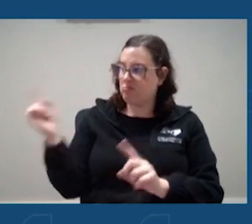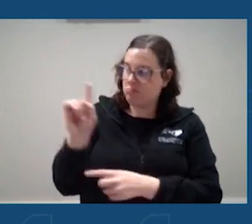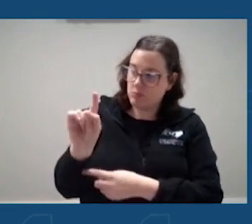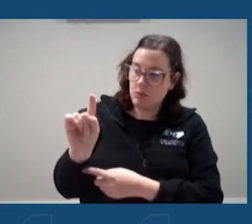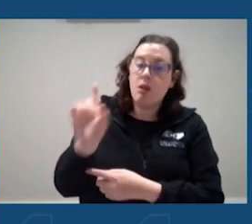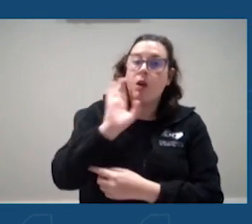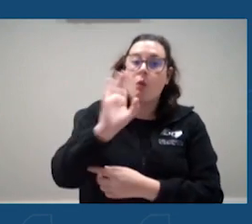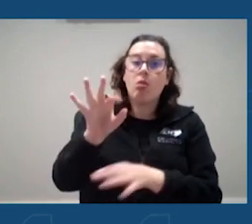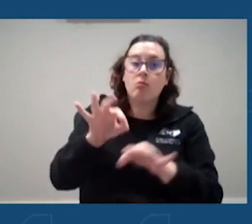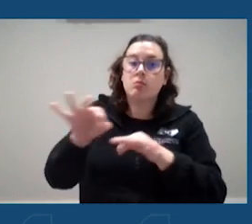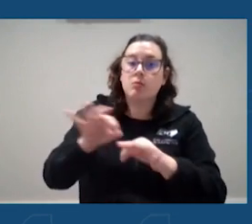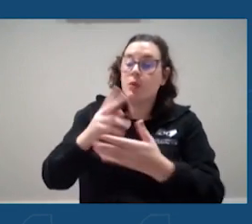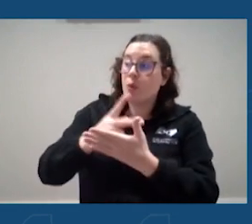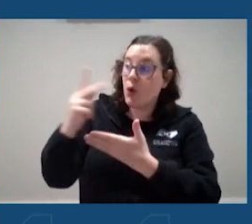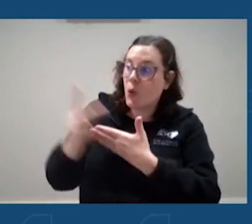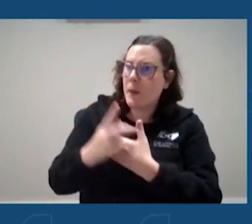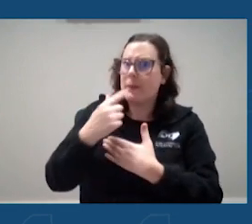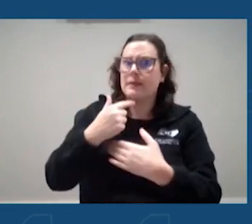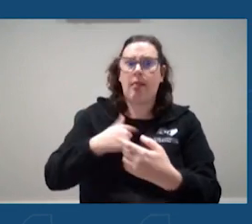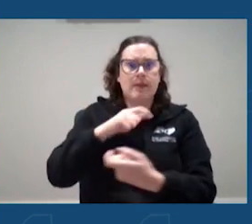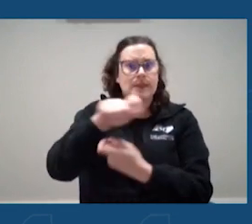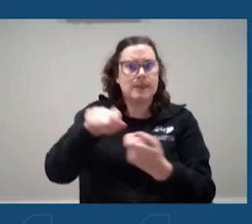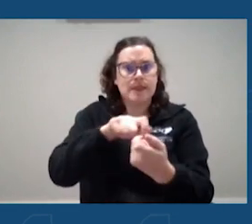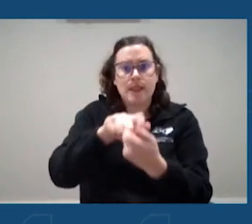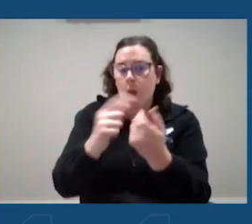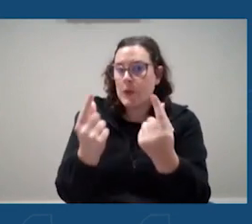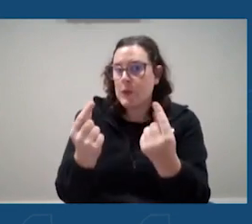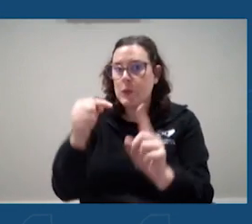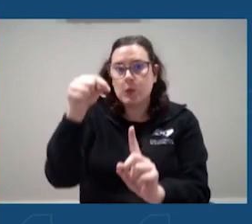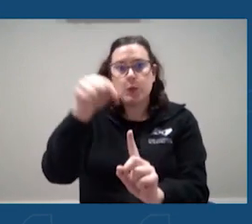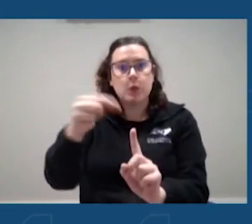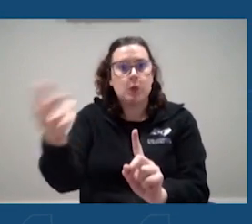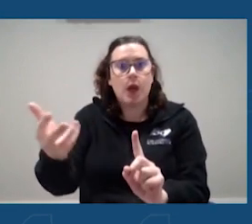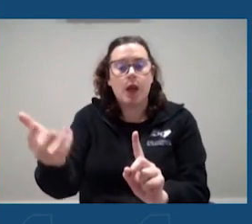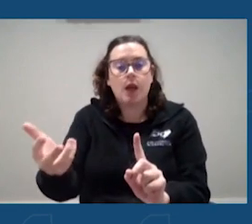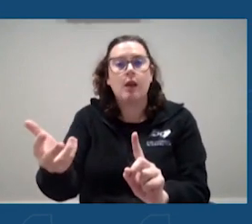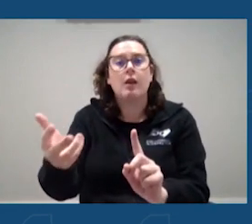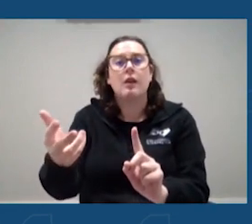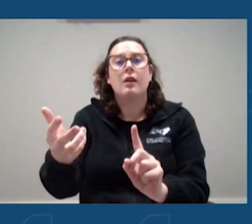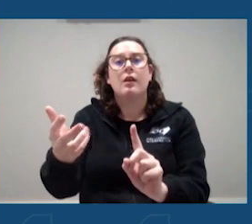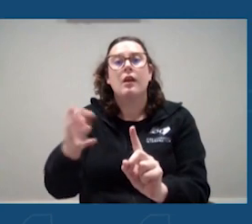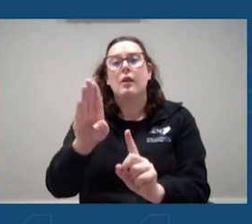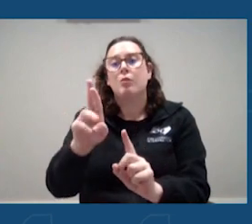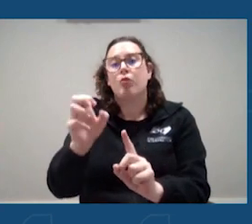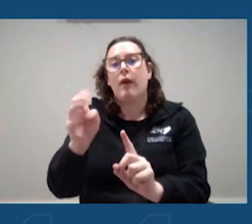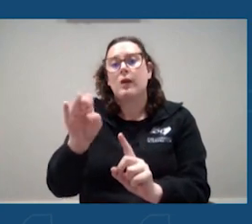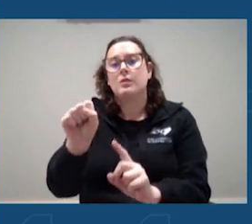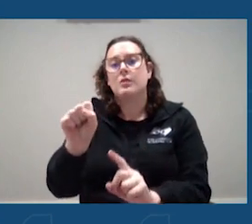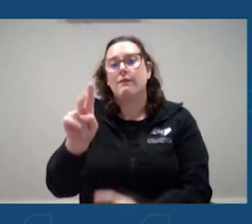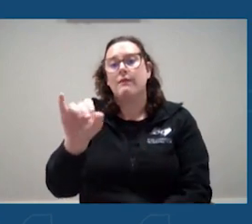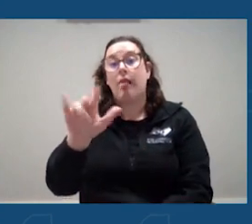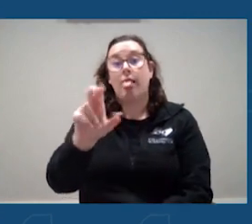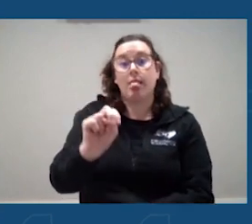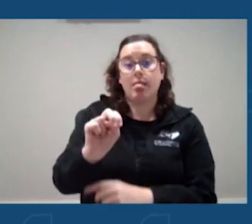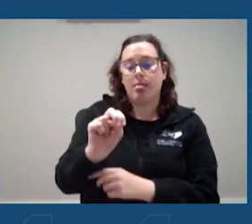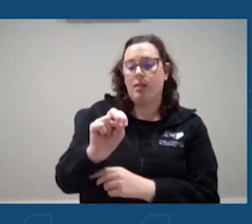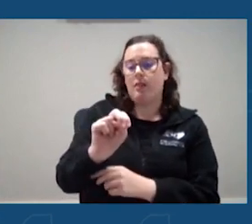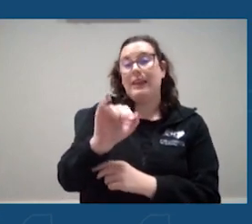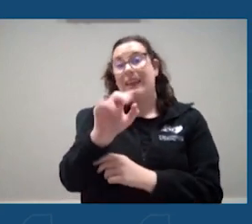and tell us exactly what we do here. Brownsville in, violence out, right? Brownsville in, violence